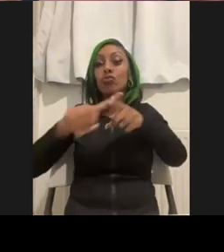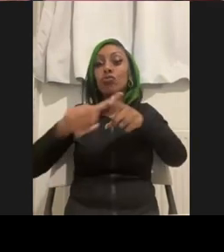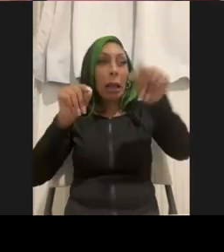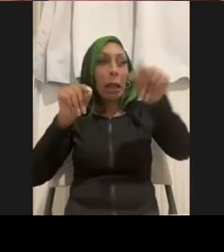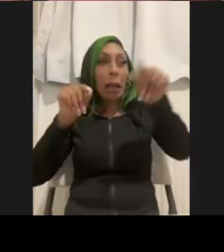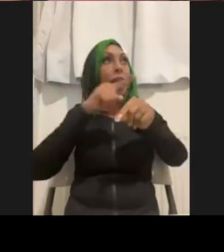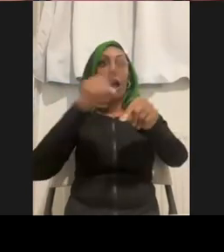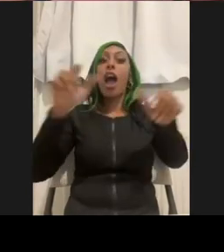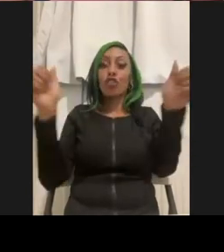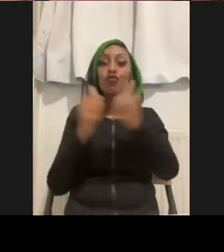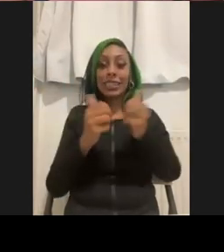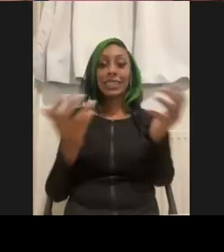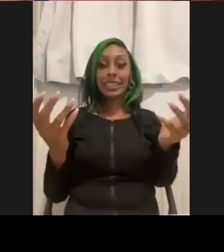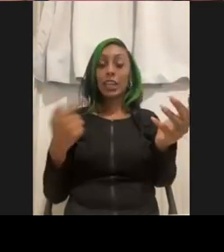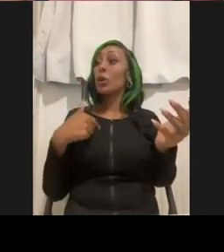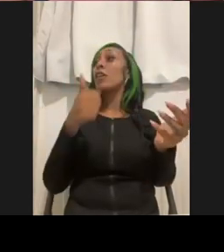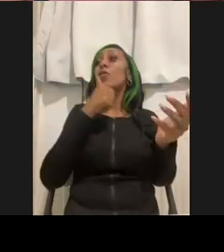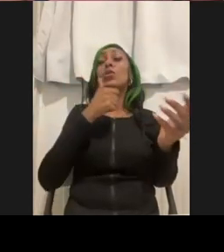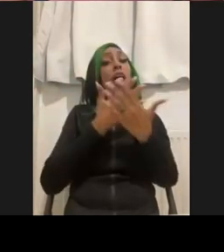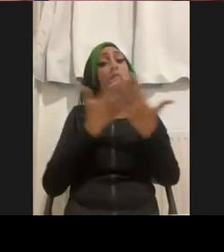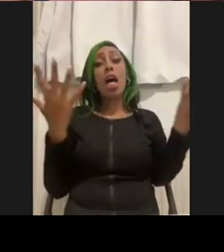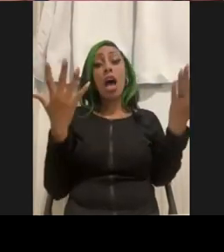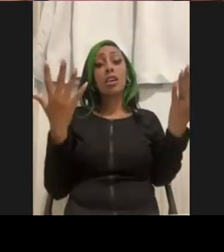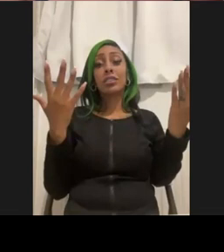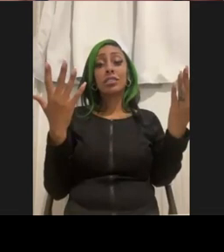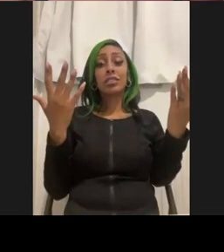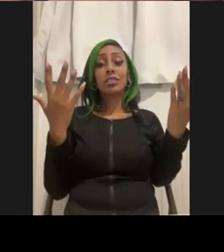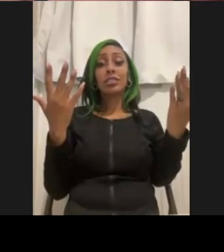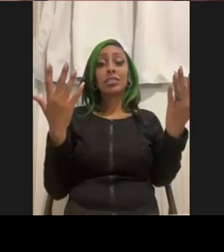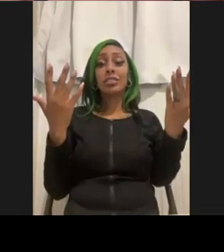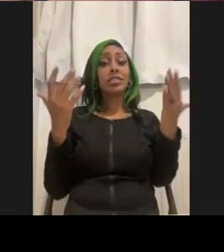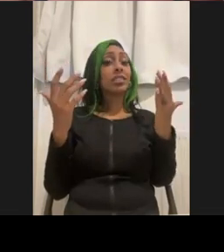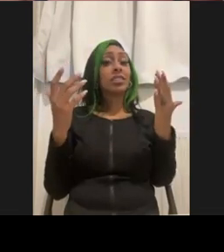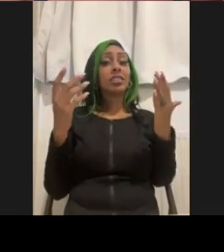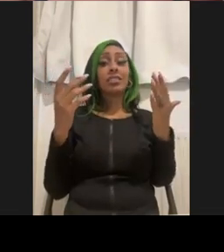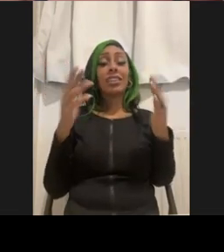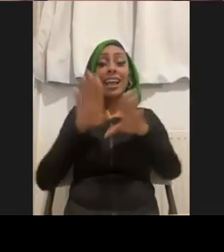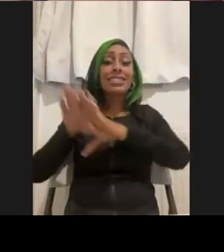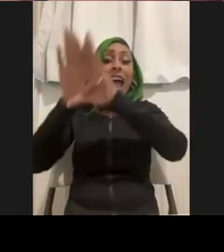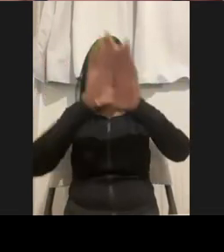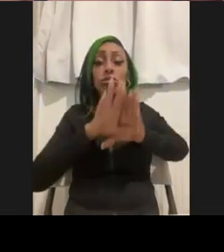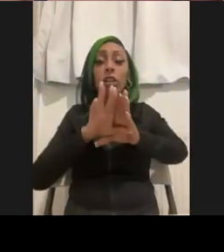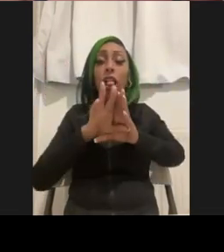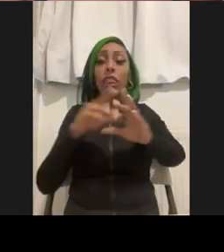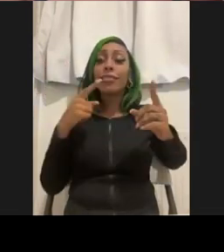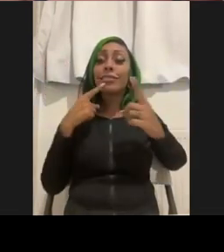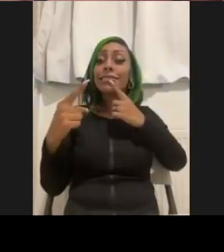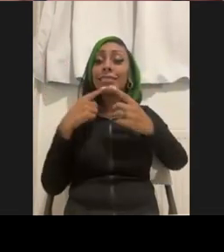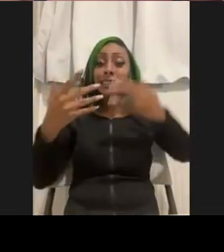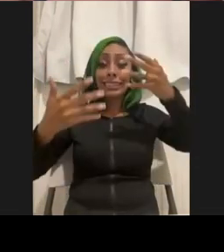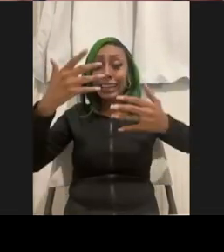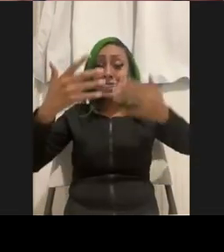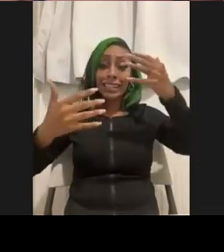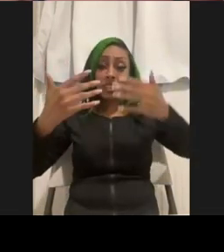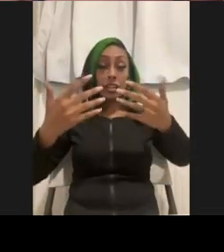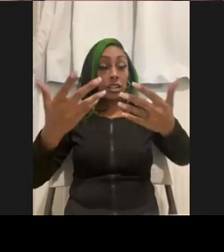with. So we've used a lot of Office for National Statistics data effectively, which is comes with loads of